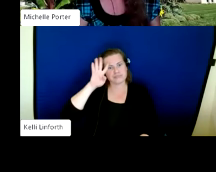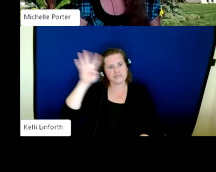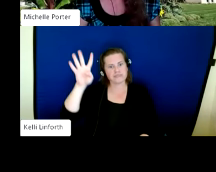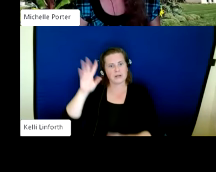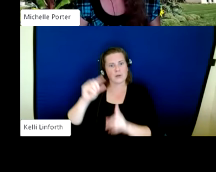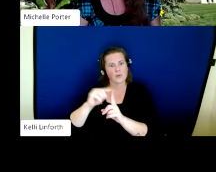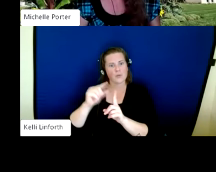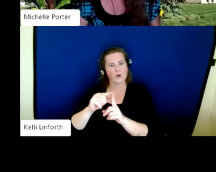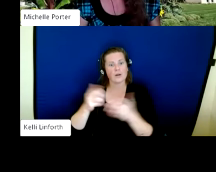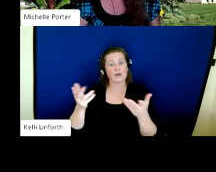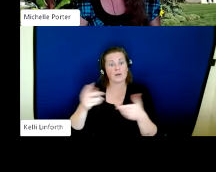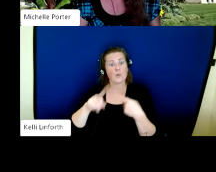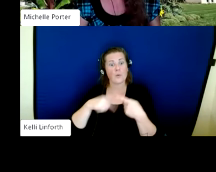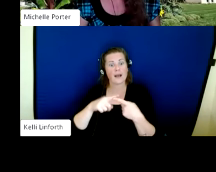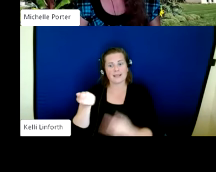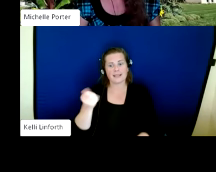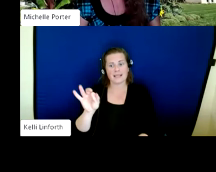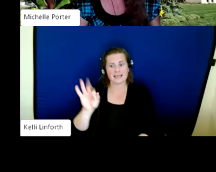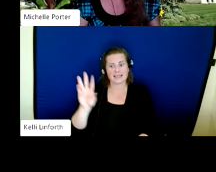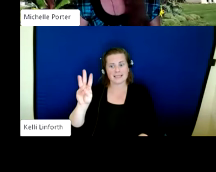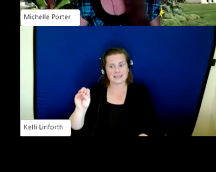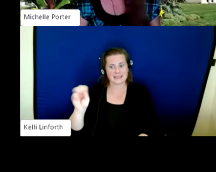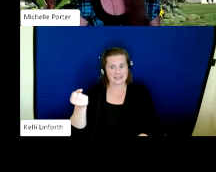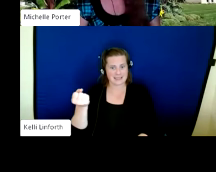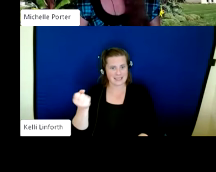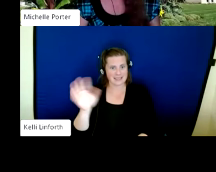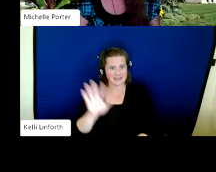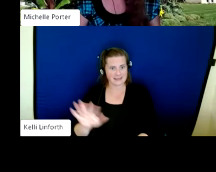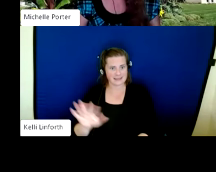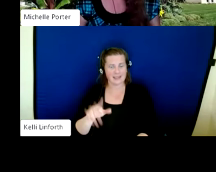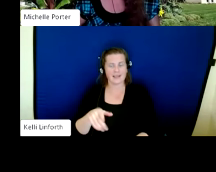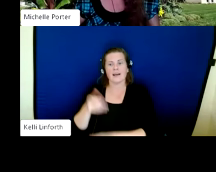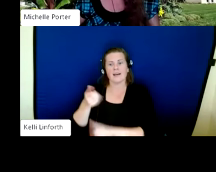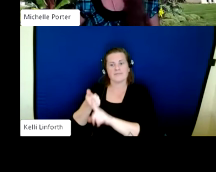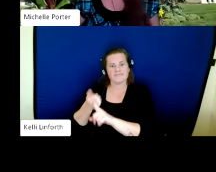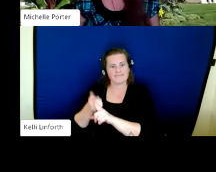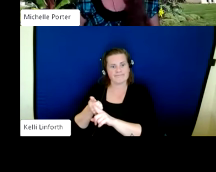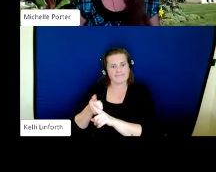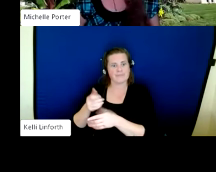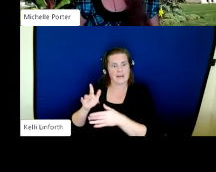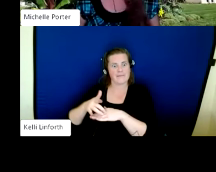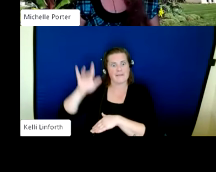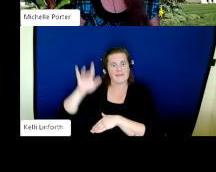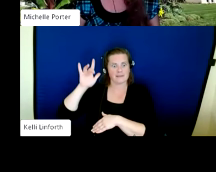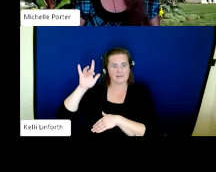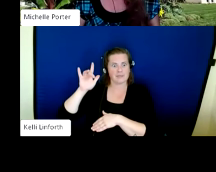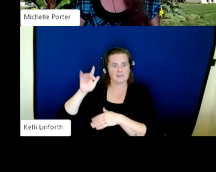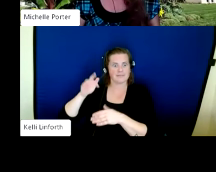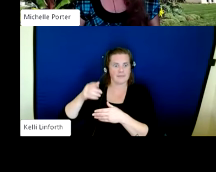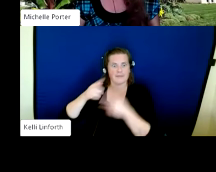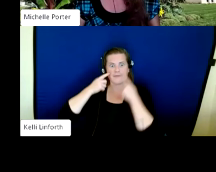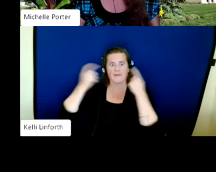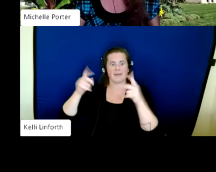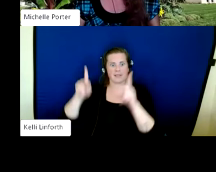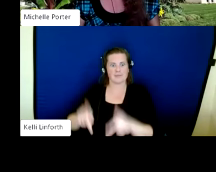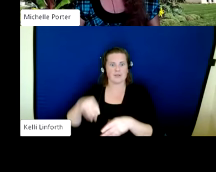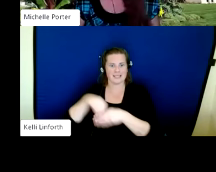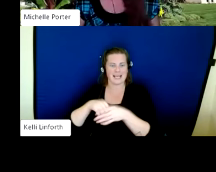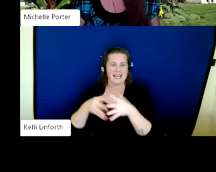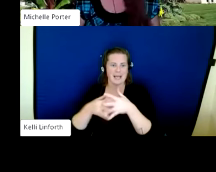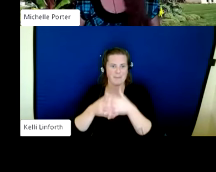of the 1960s by a prominent gerontologist in the US. And you can see